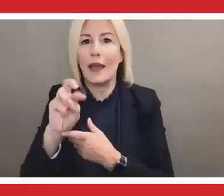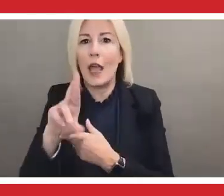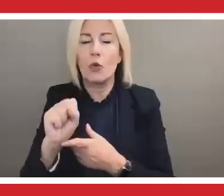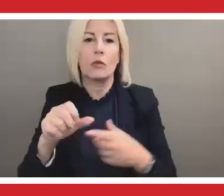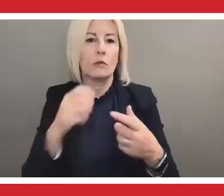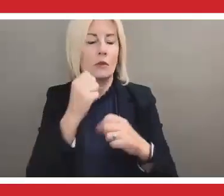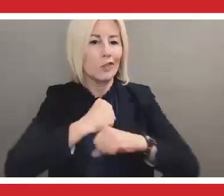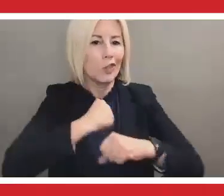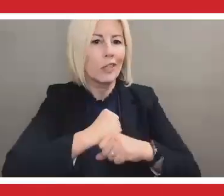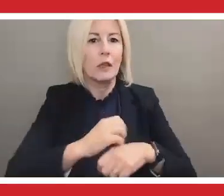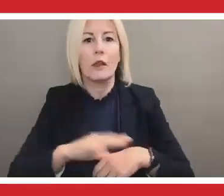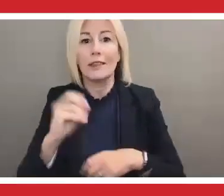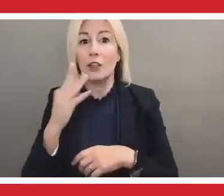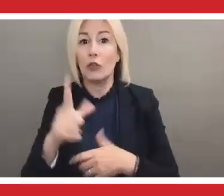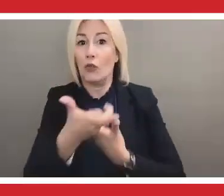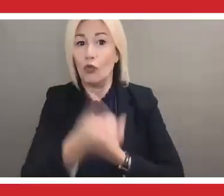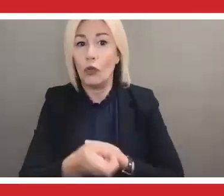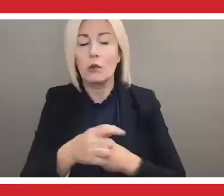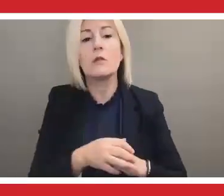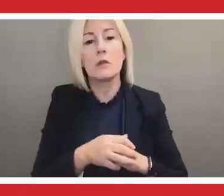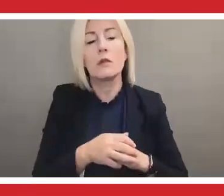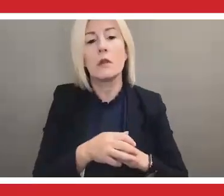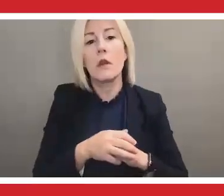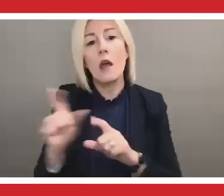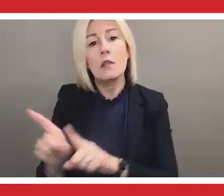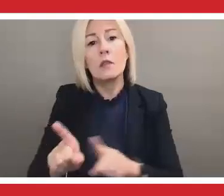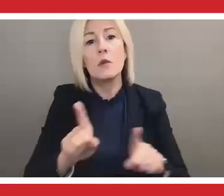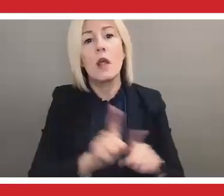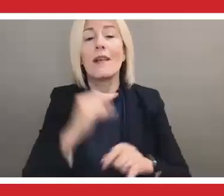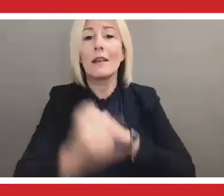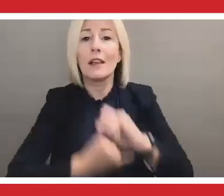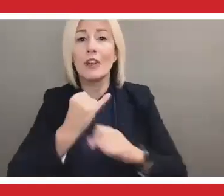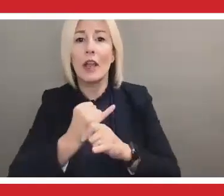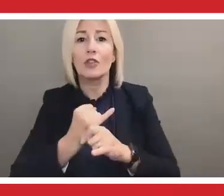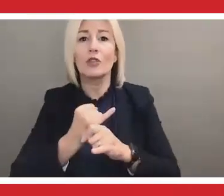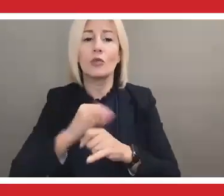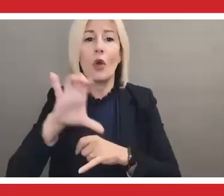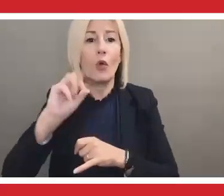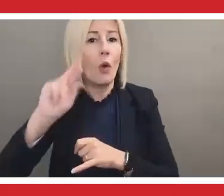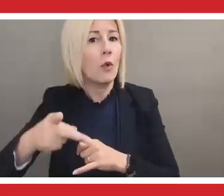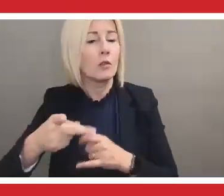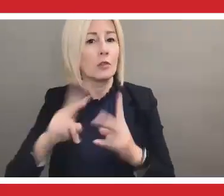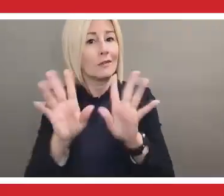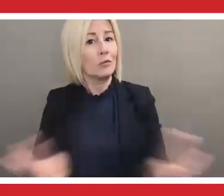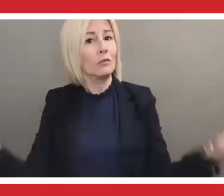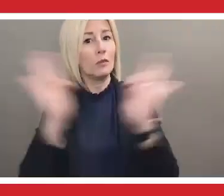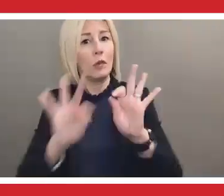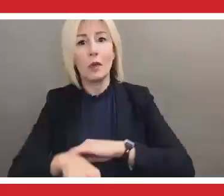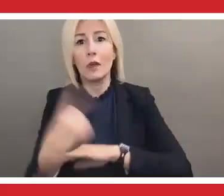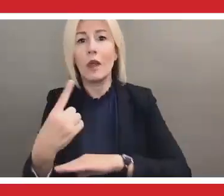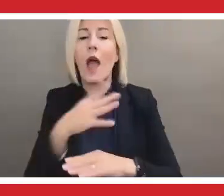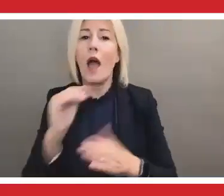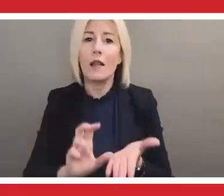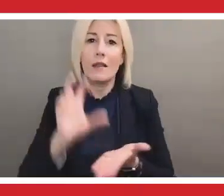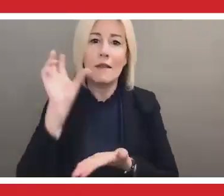trust. And from the very vertical perspective, international cooperation, very important those days, and investment and